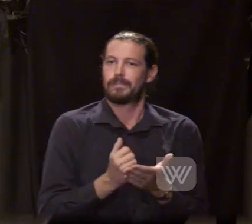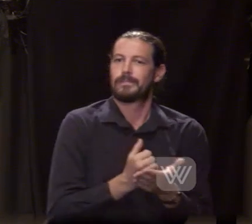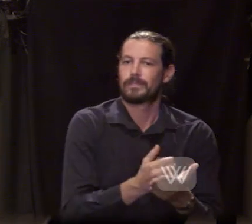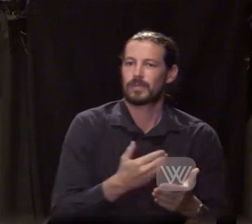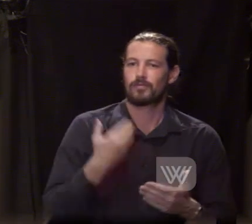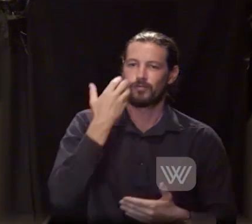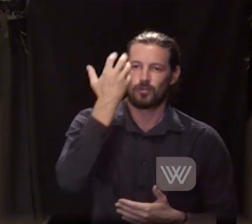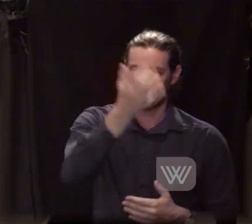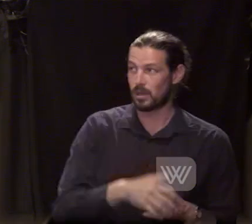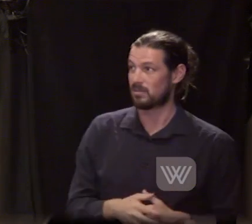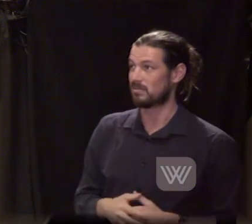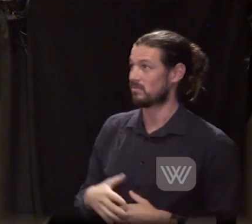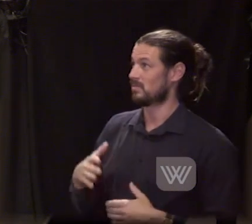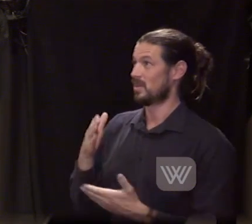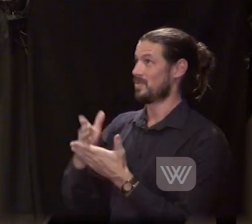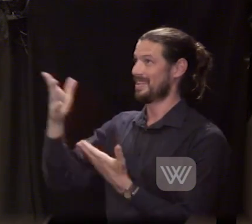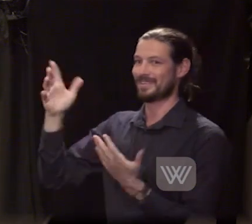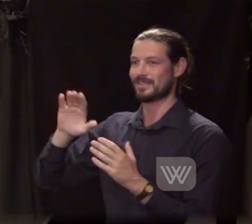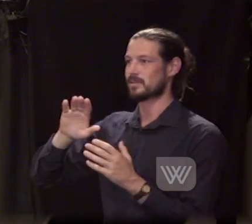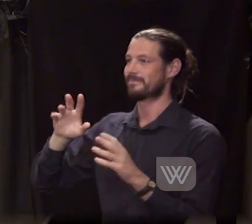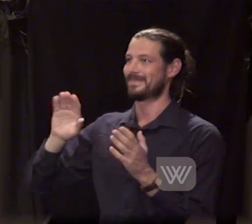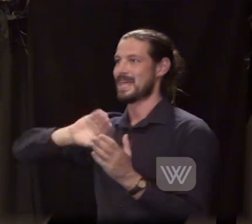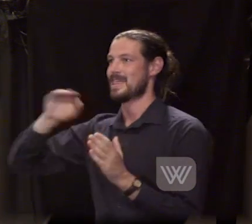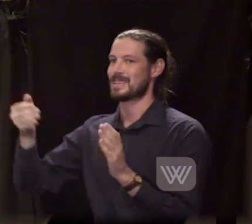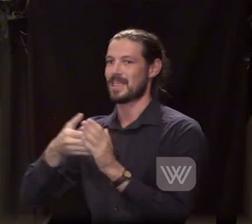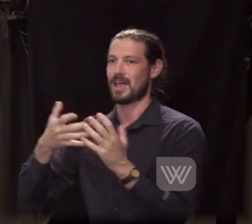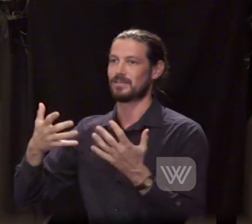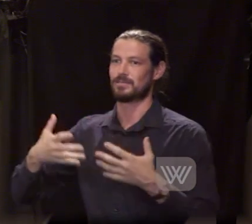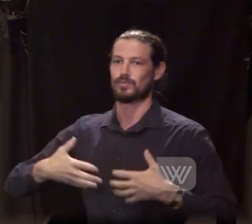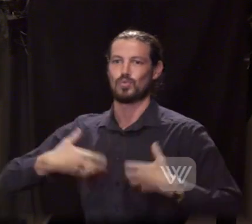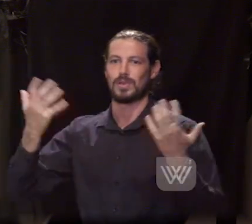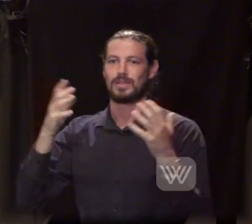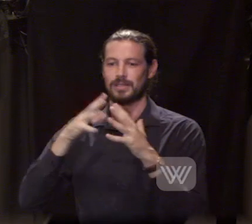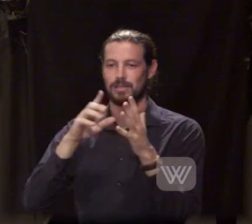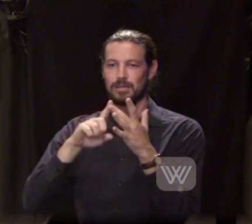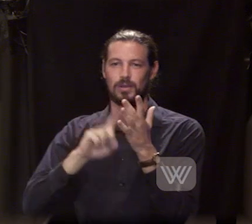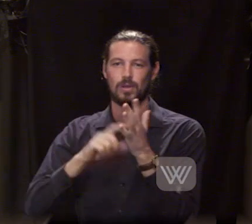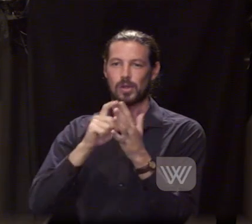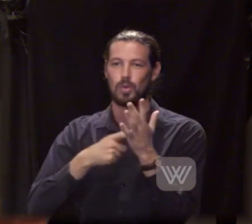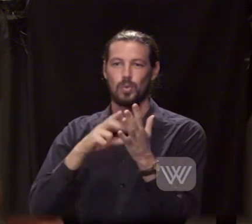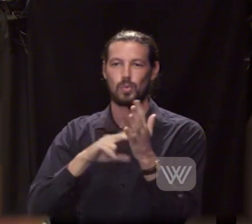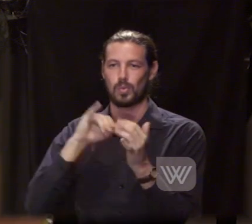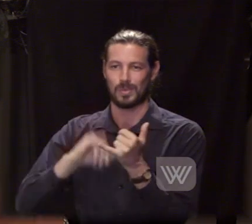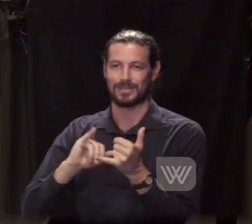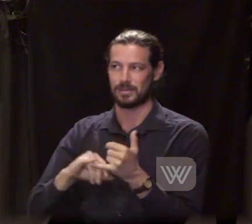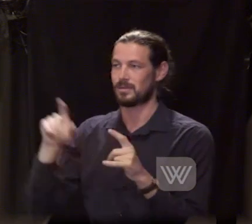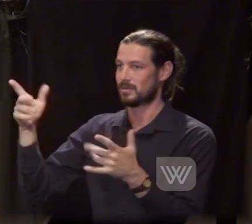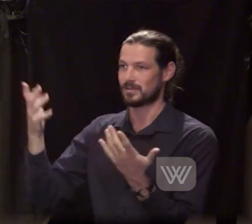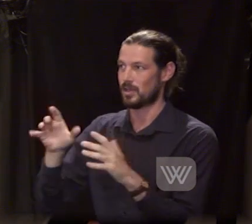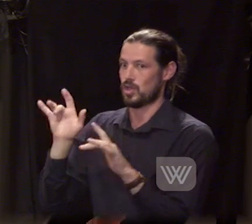that's our one last great wilderness that we haven't touched and ruined yet. And it would be a real shame to go there